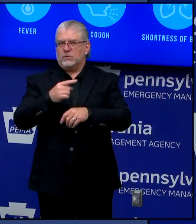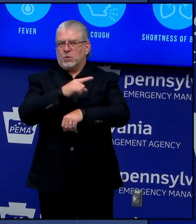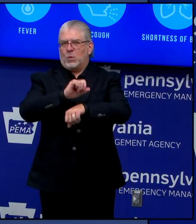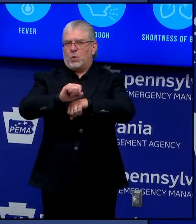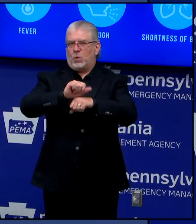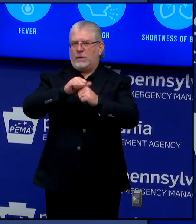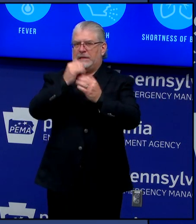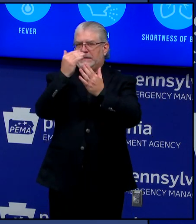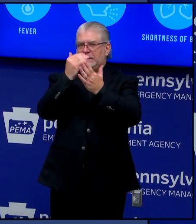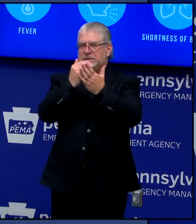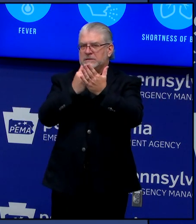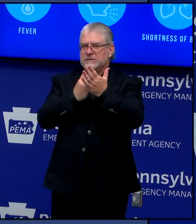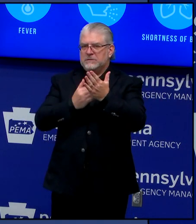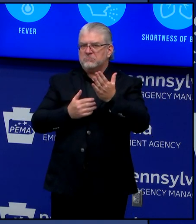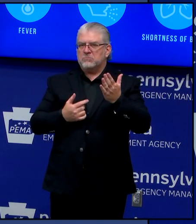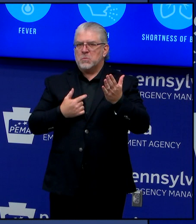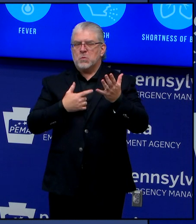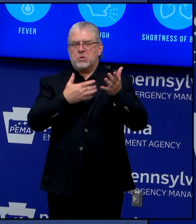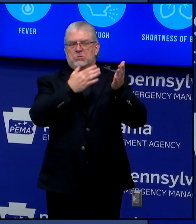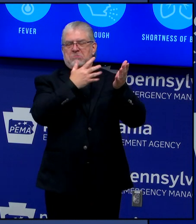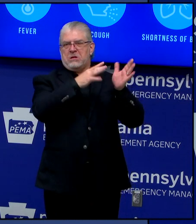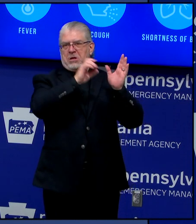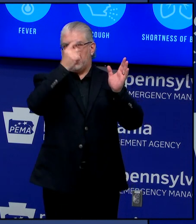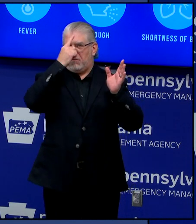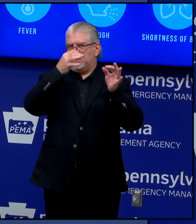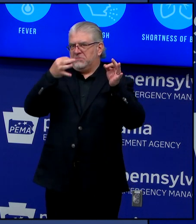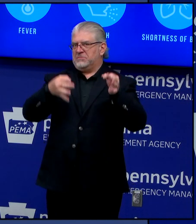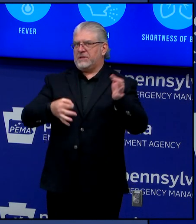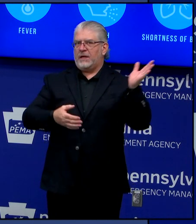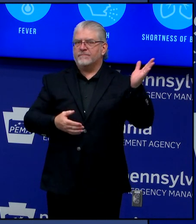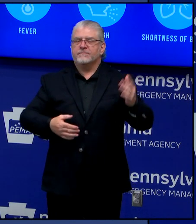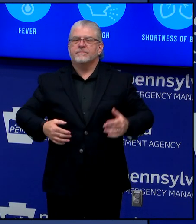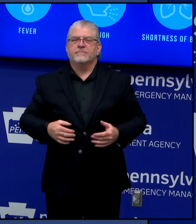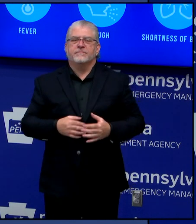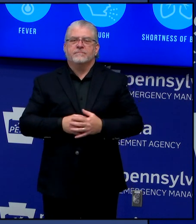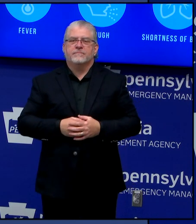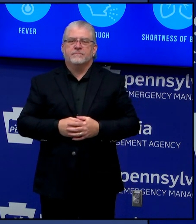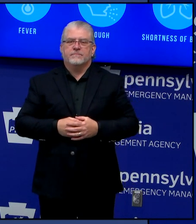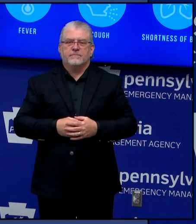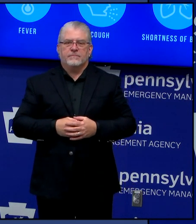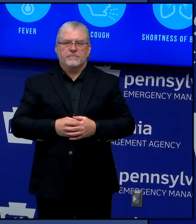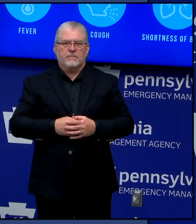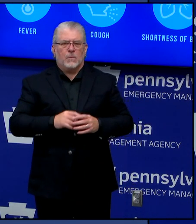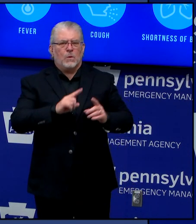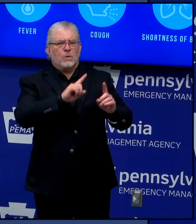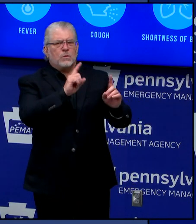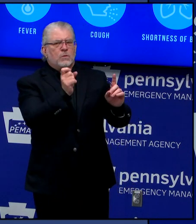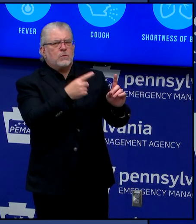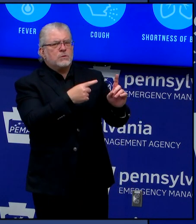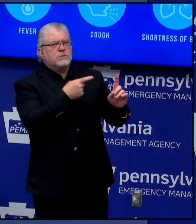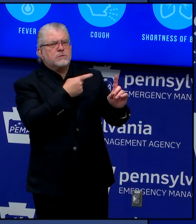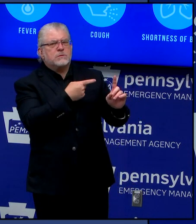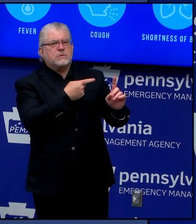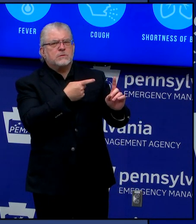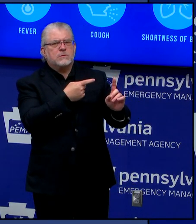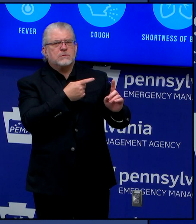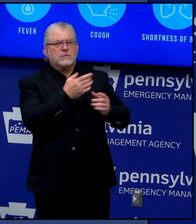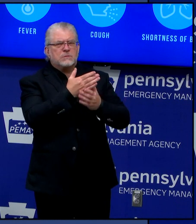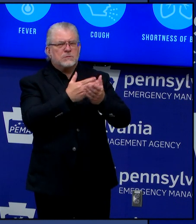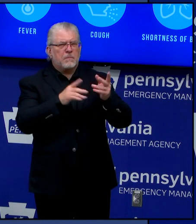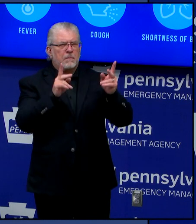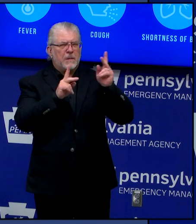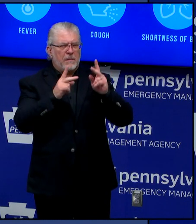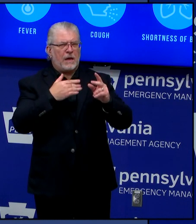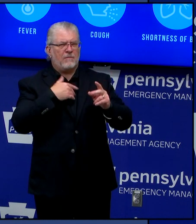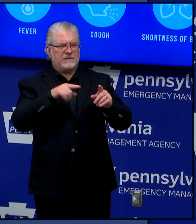see what their guidance is. The Altoona Mirror and WGAL have similar questions about reopening. Given that Governor Wolf said today that